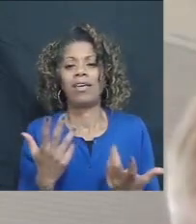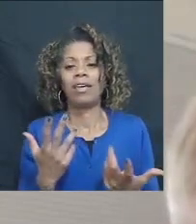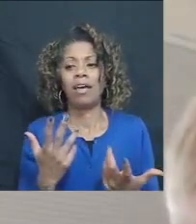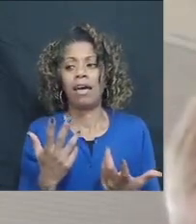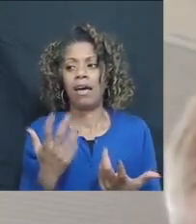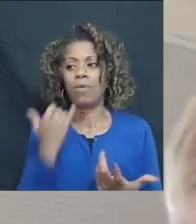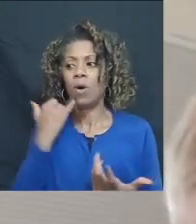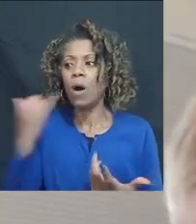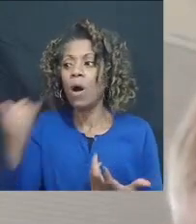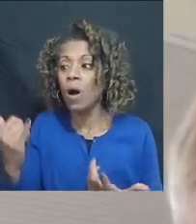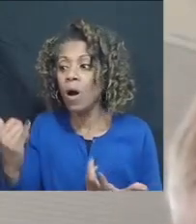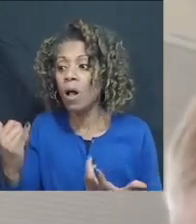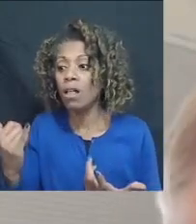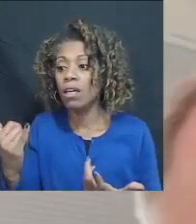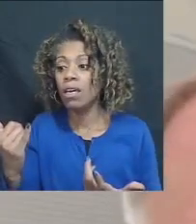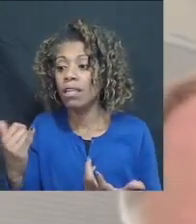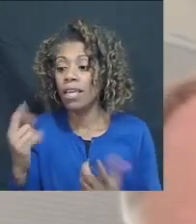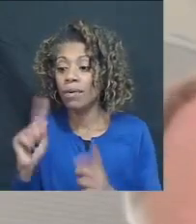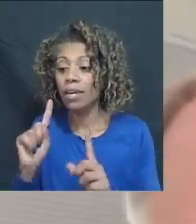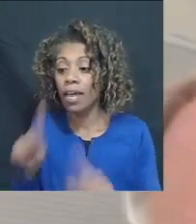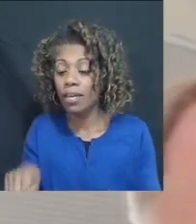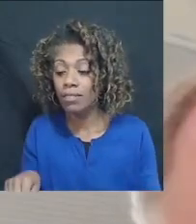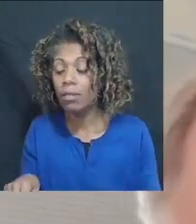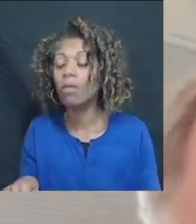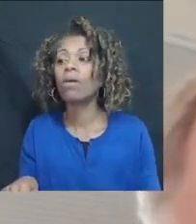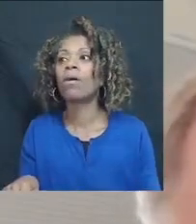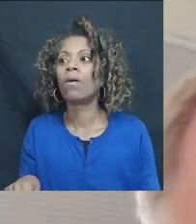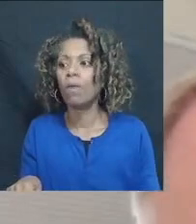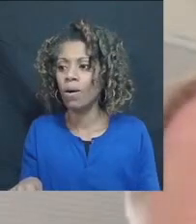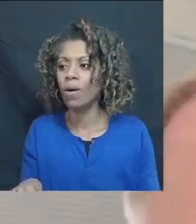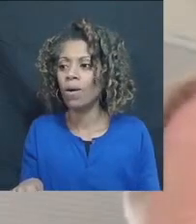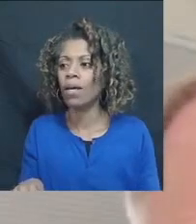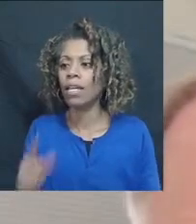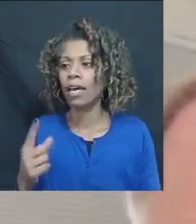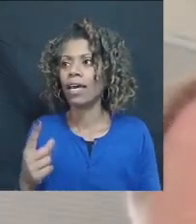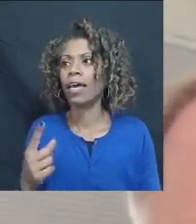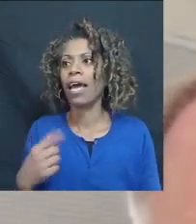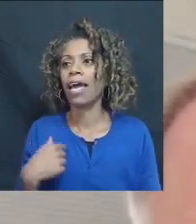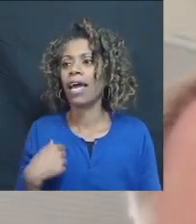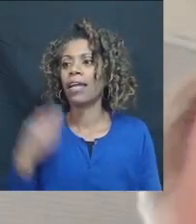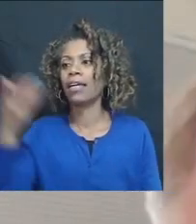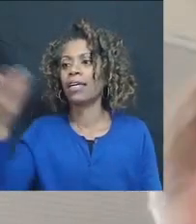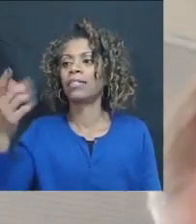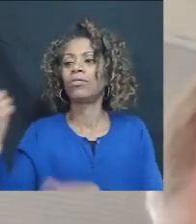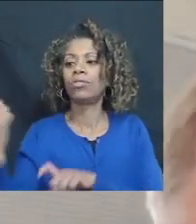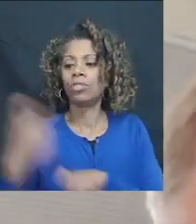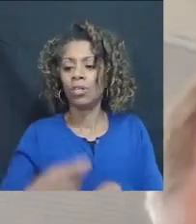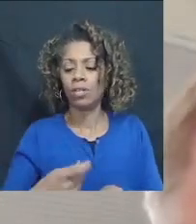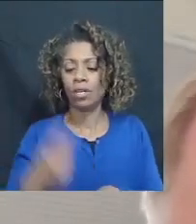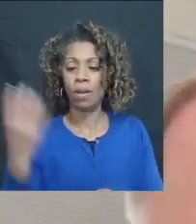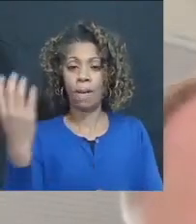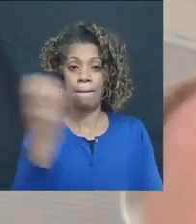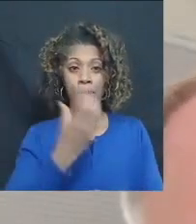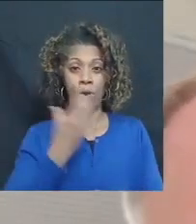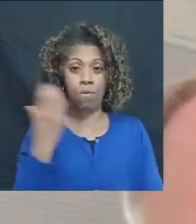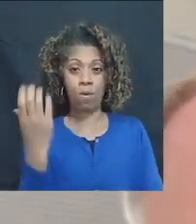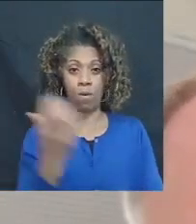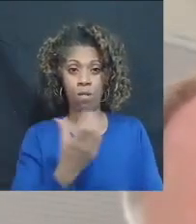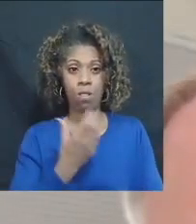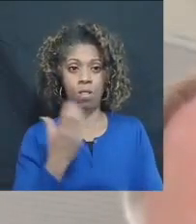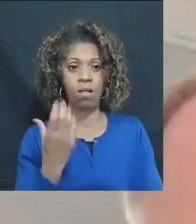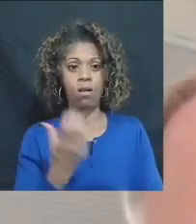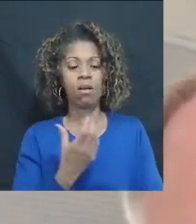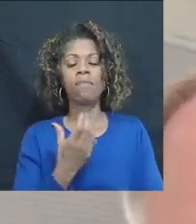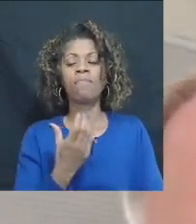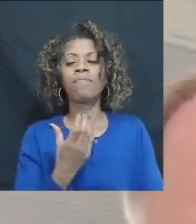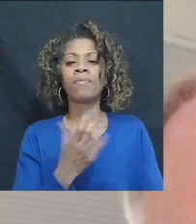up getting donated mobile mammography. We had a mobile vascular unit that was donated. We were